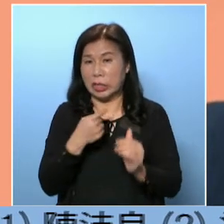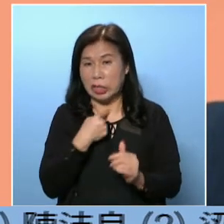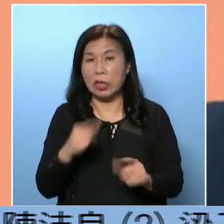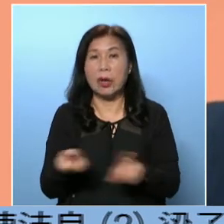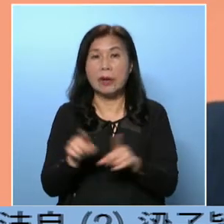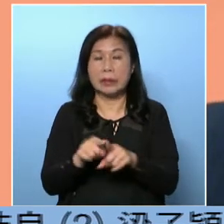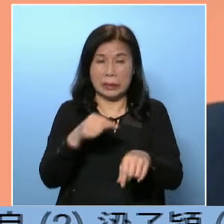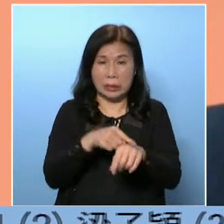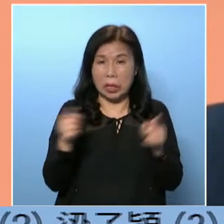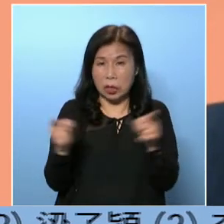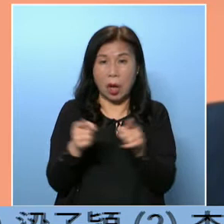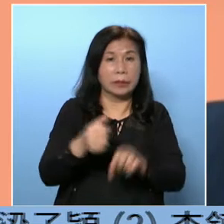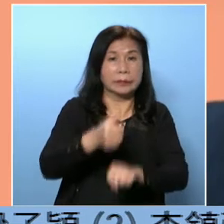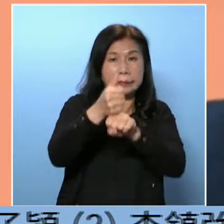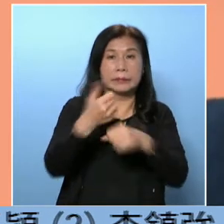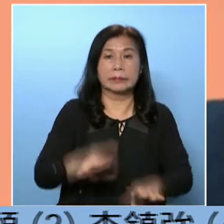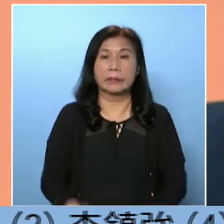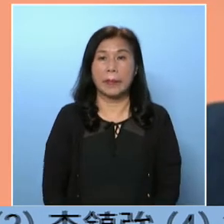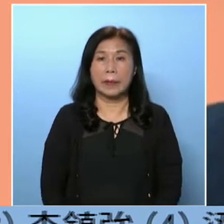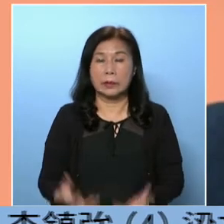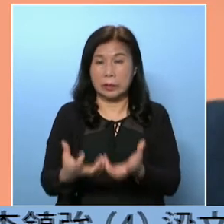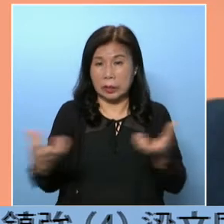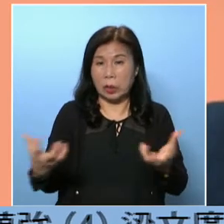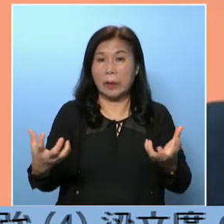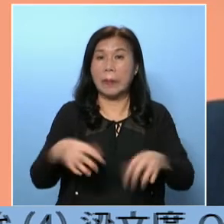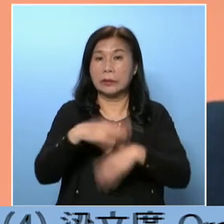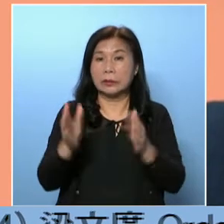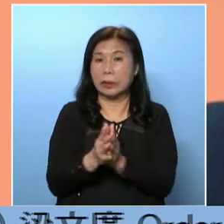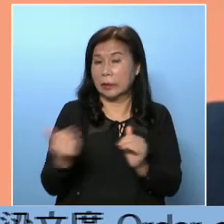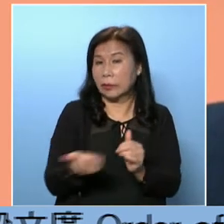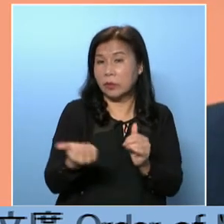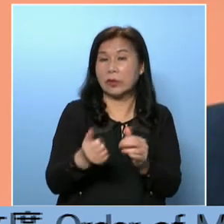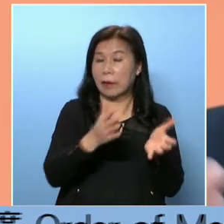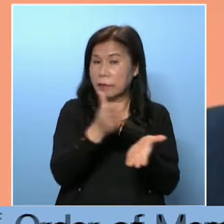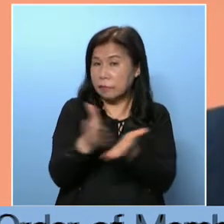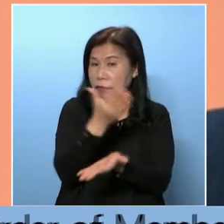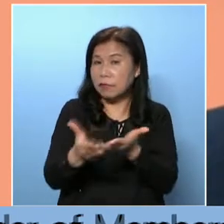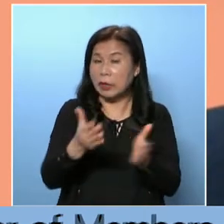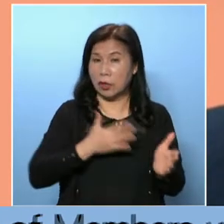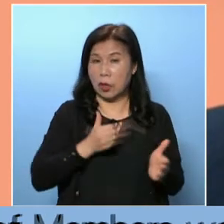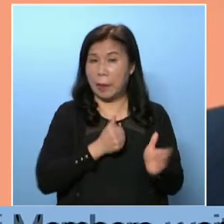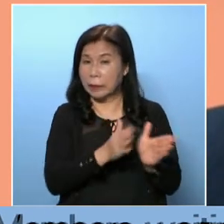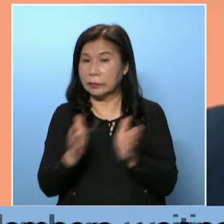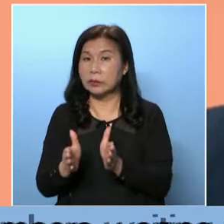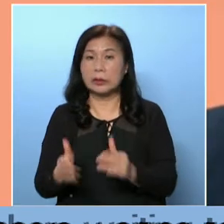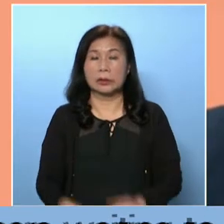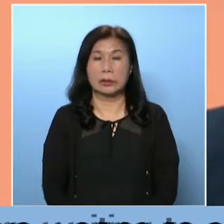healthcare workers and social workers can offer support.